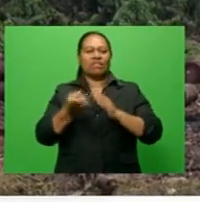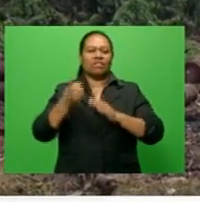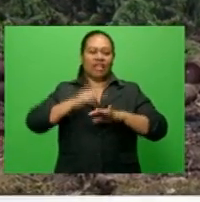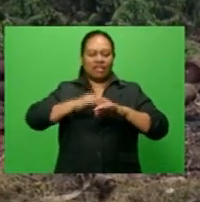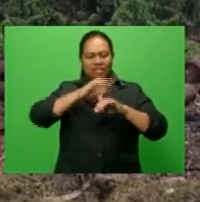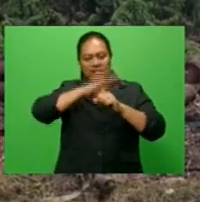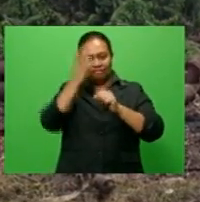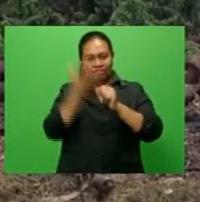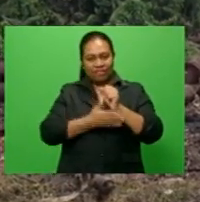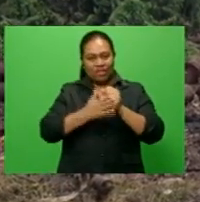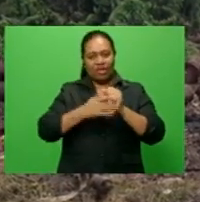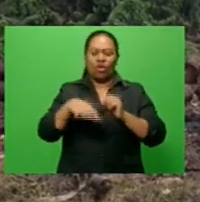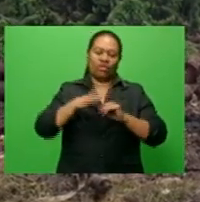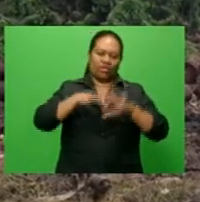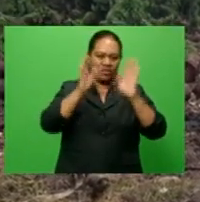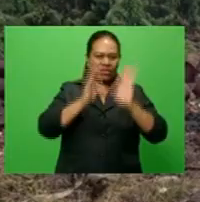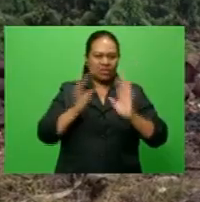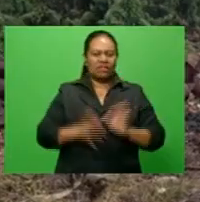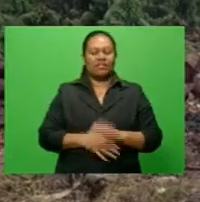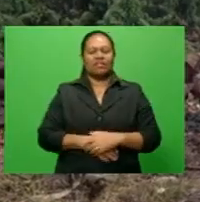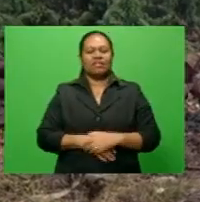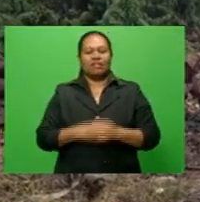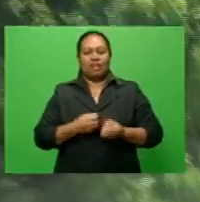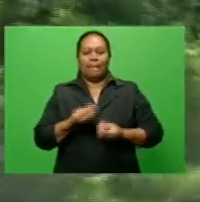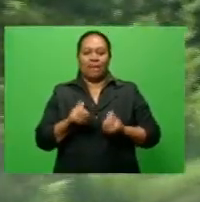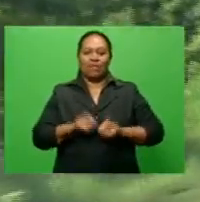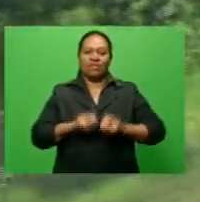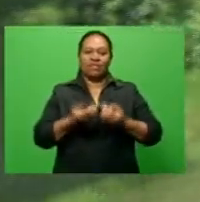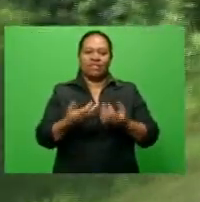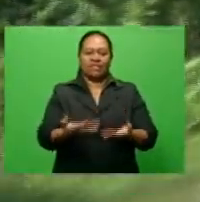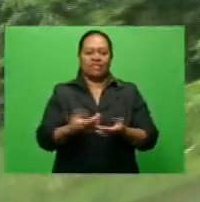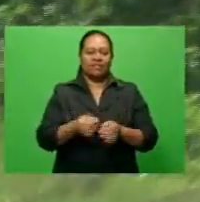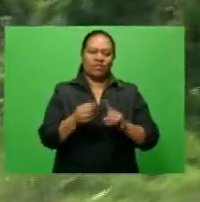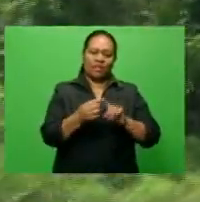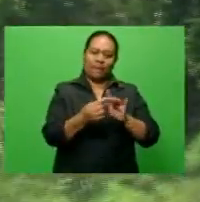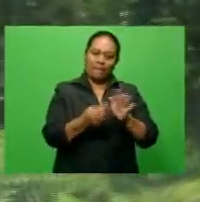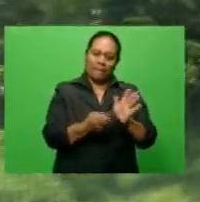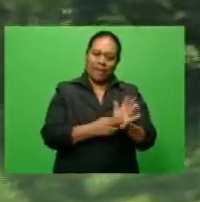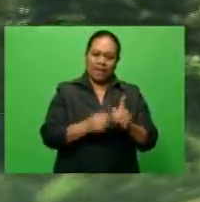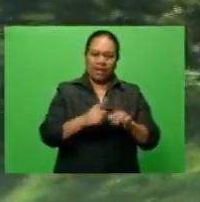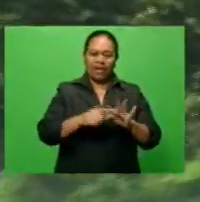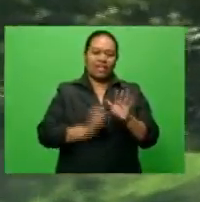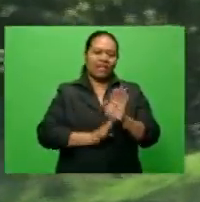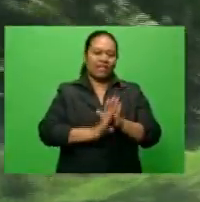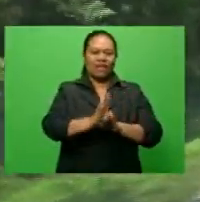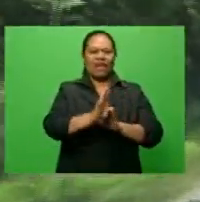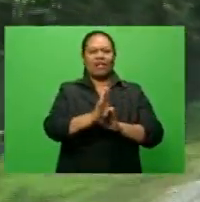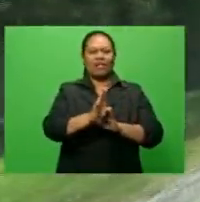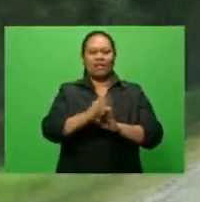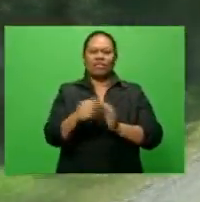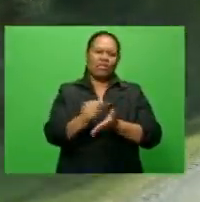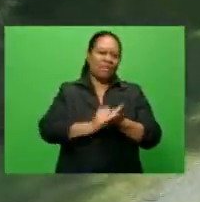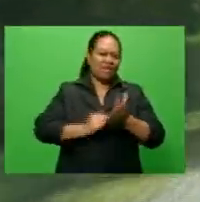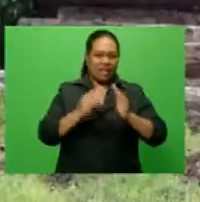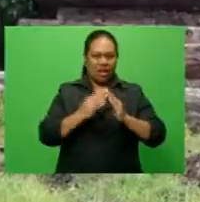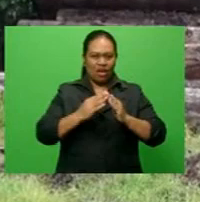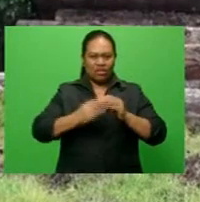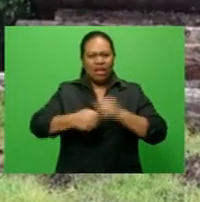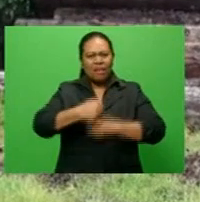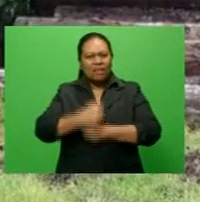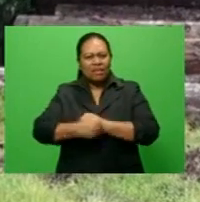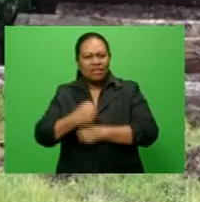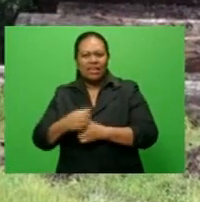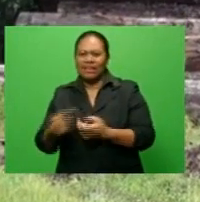Meanwhile, $1.5 million was allocated for maritime pine development and for purchasing of harvesting machines and equipment.